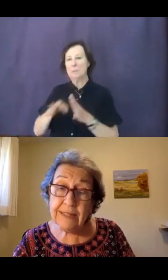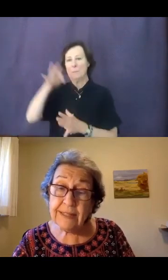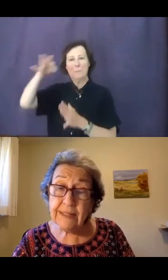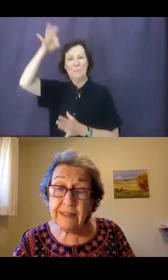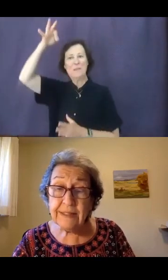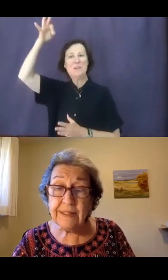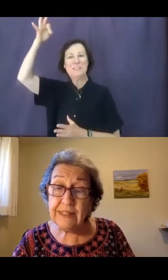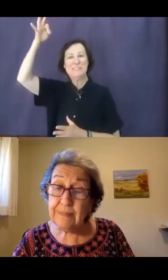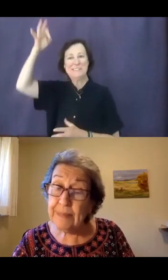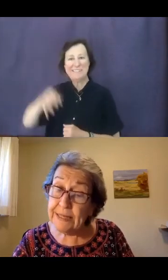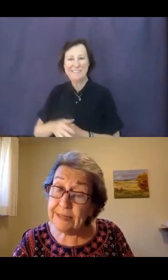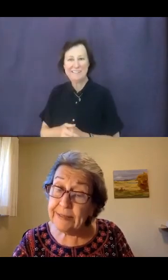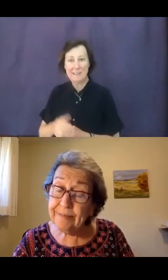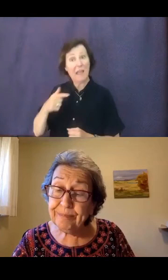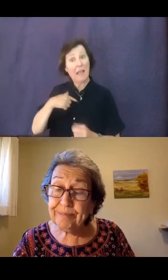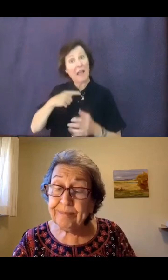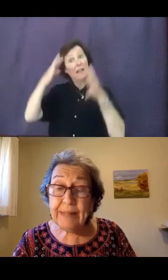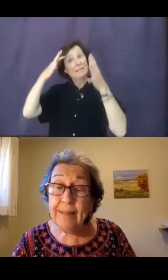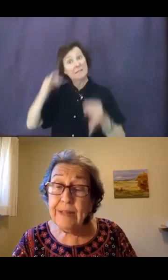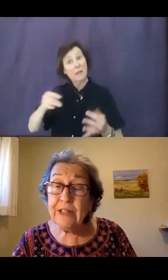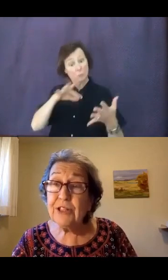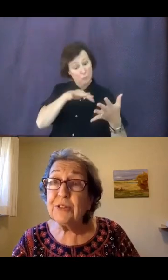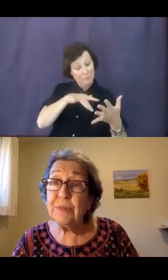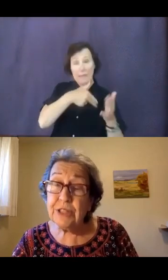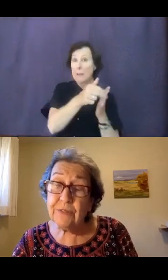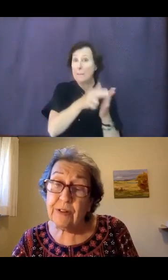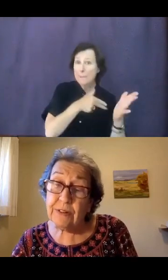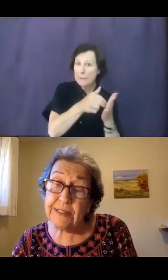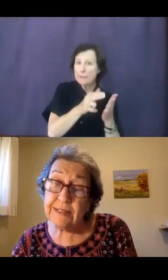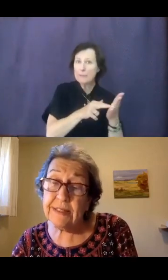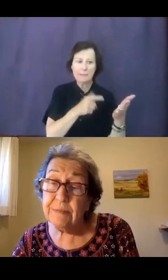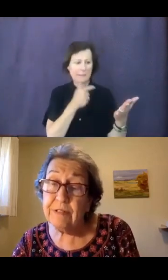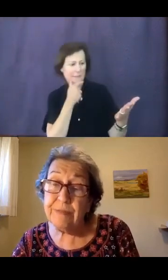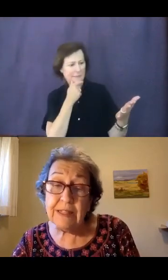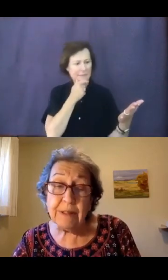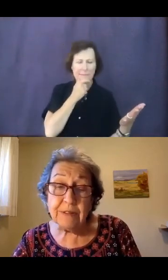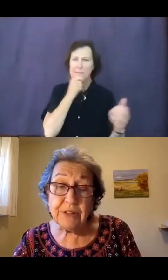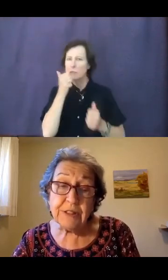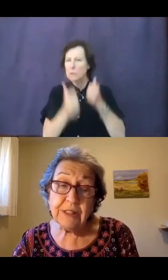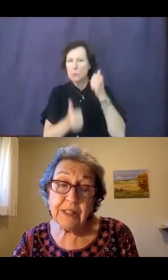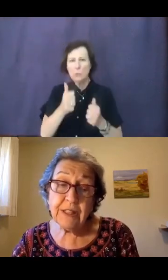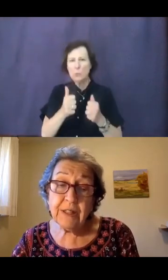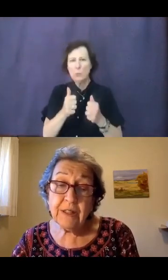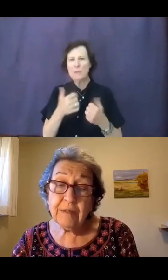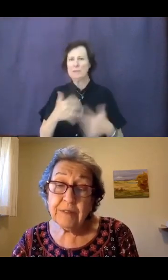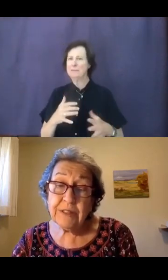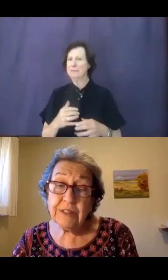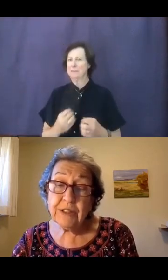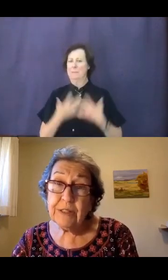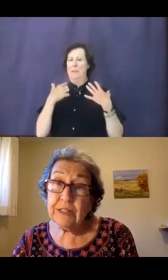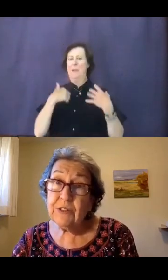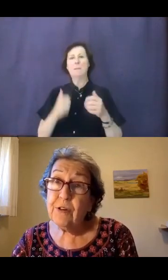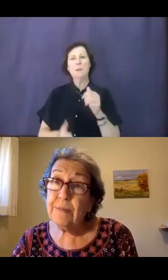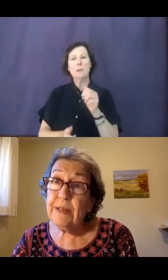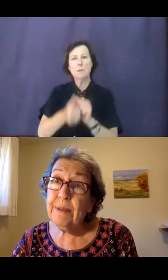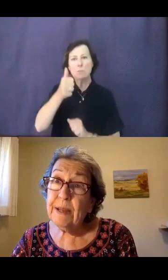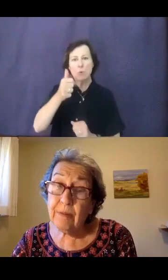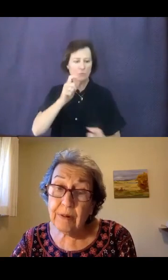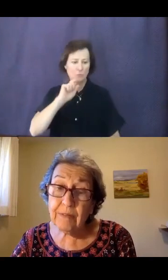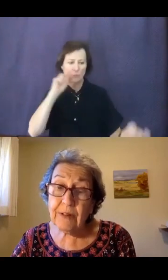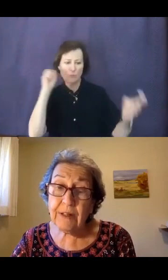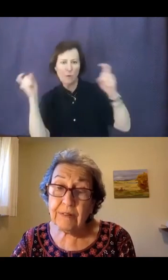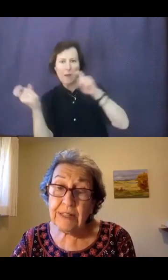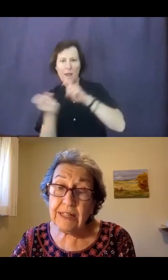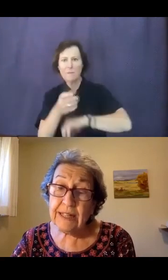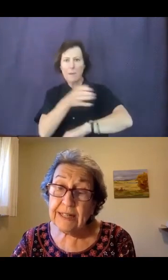When I decided to study painting, I'm not sure which of all these things moved me the most. Was it the transforming power